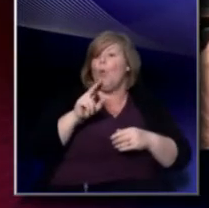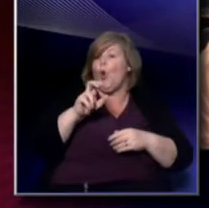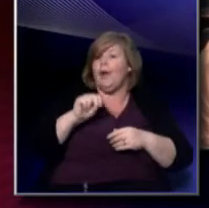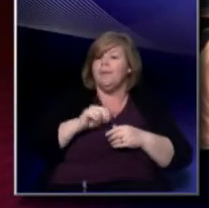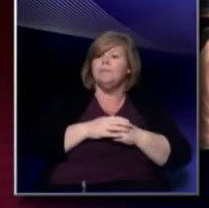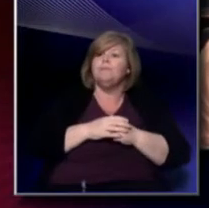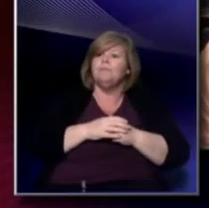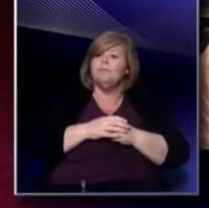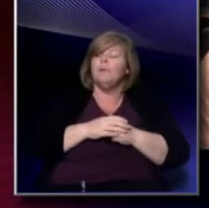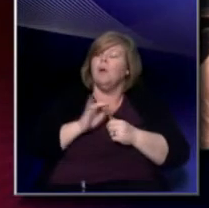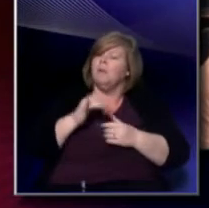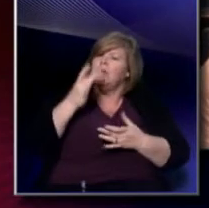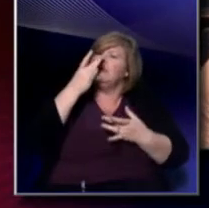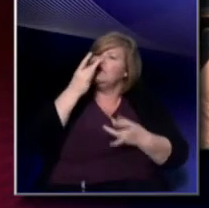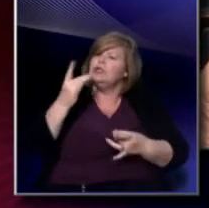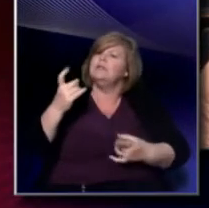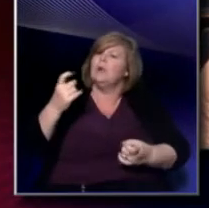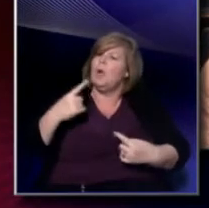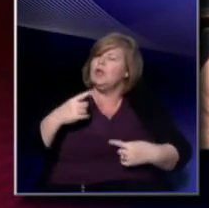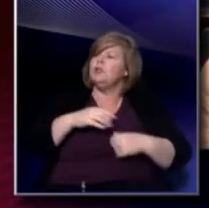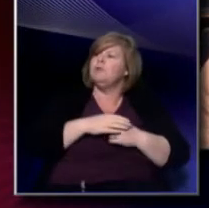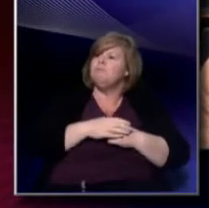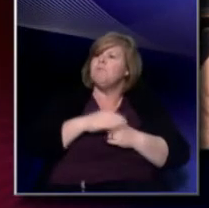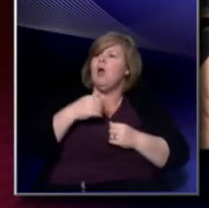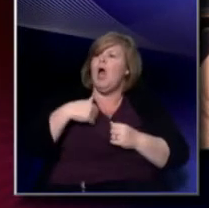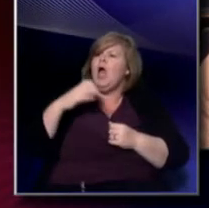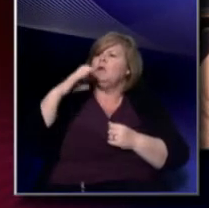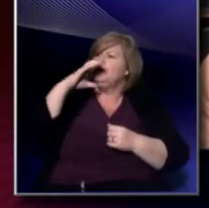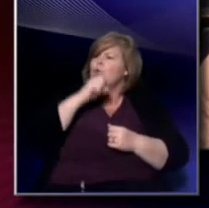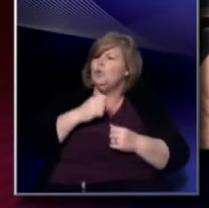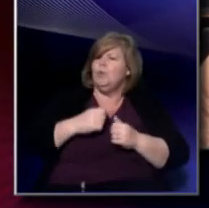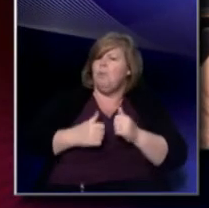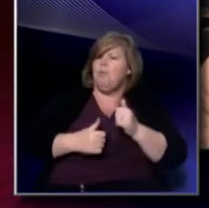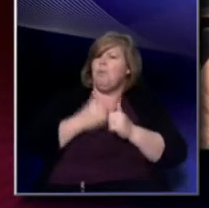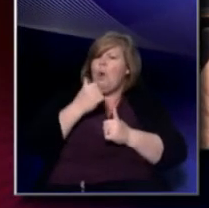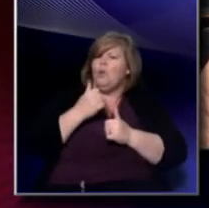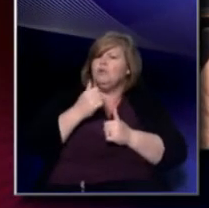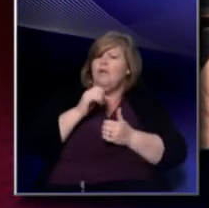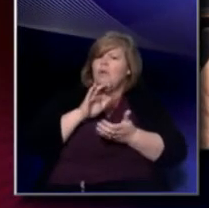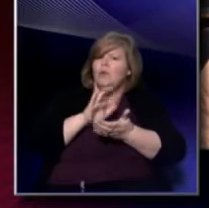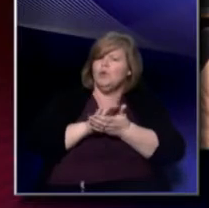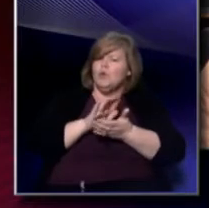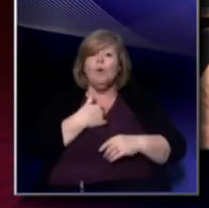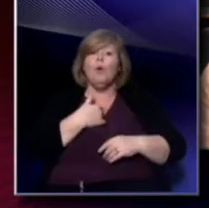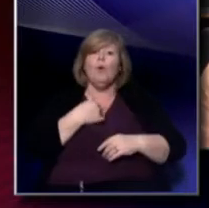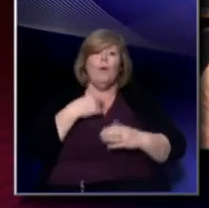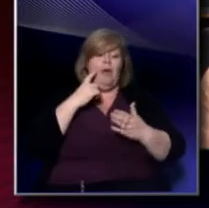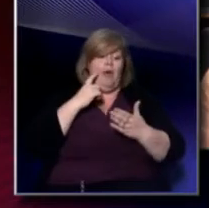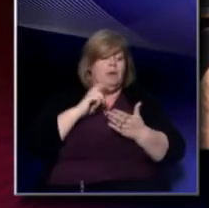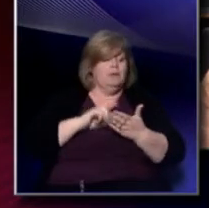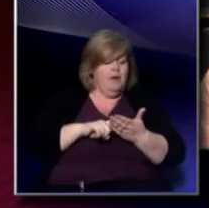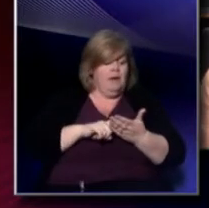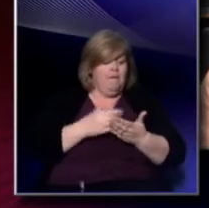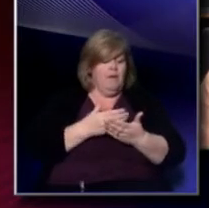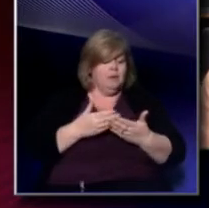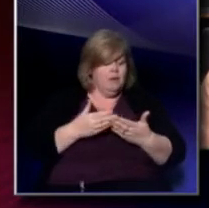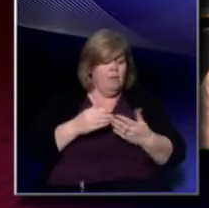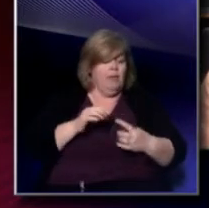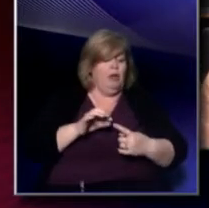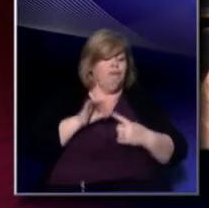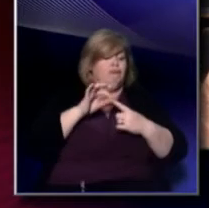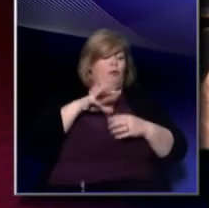That's an interesting question. I would assume that the majority of the schools that we're working with at the curriculum, and I think some of the supports